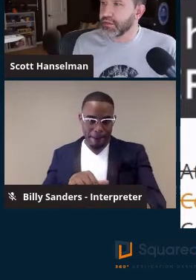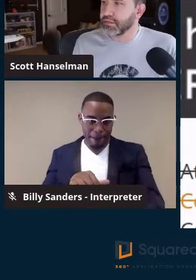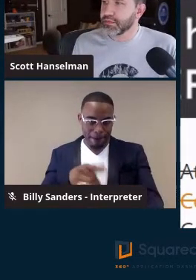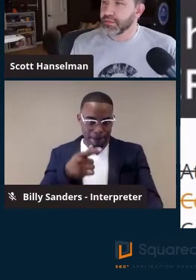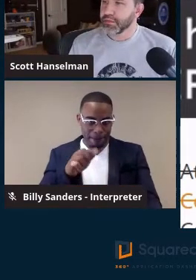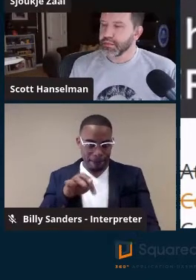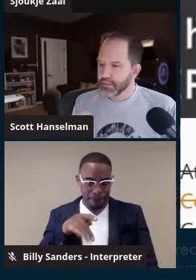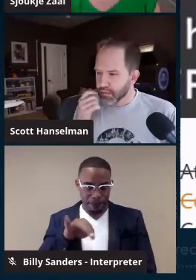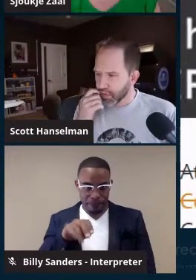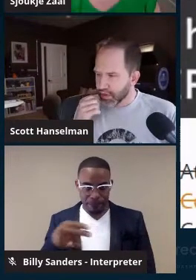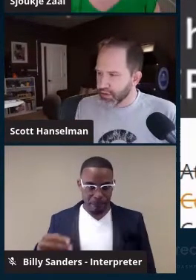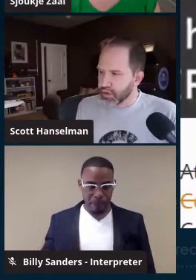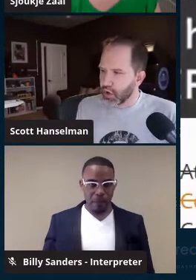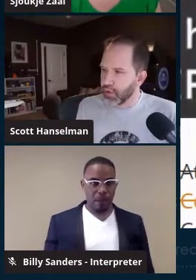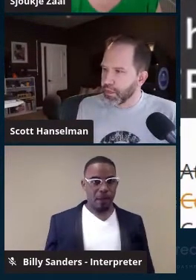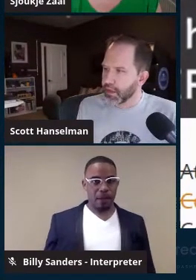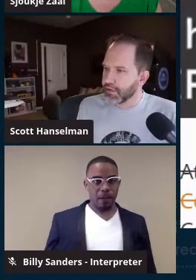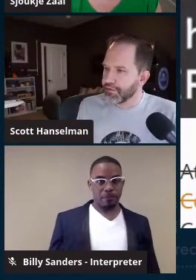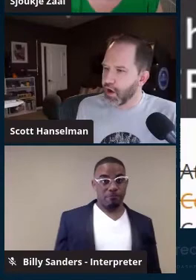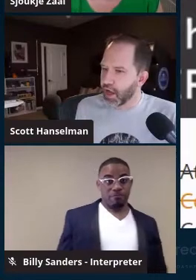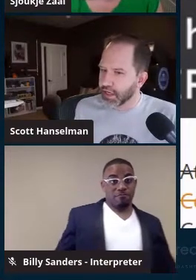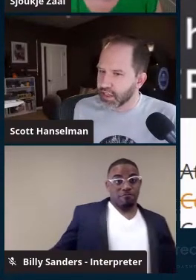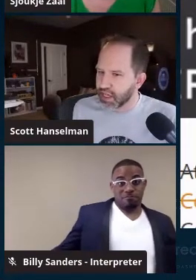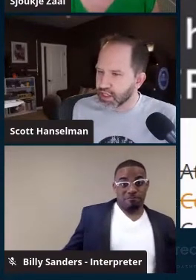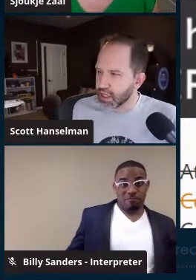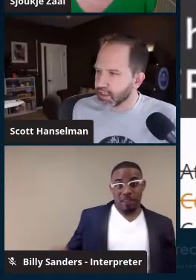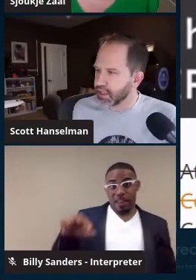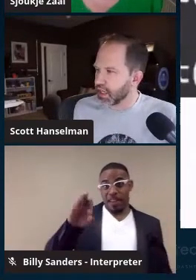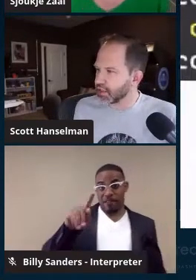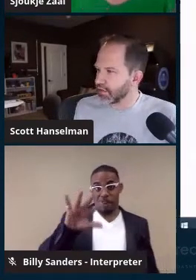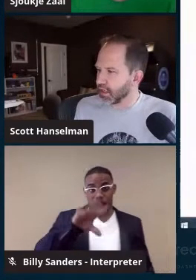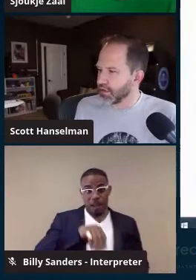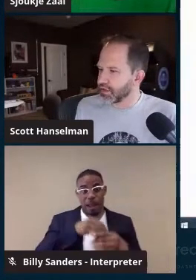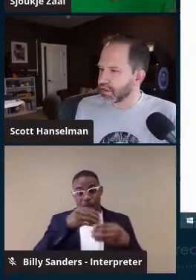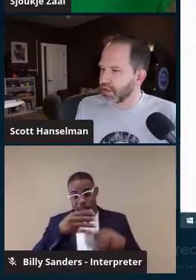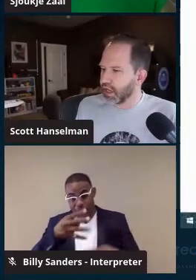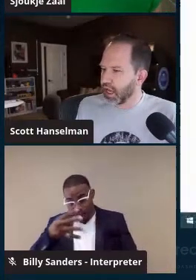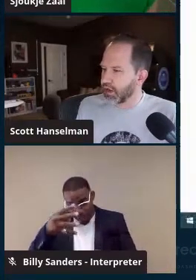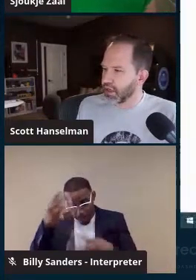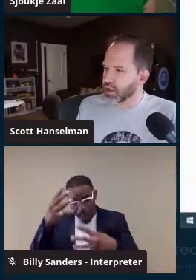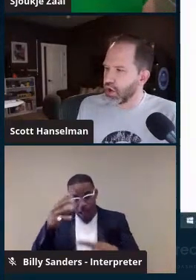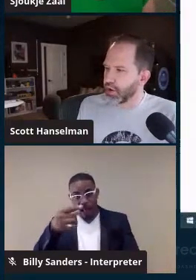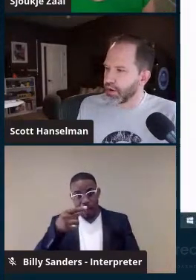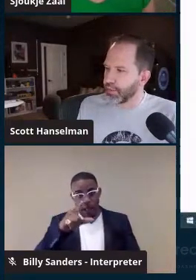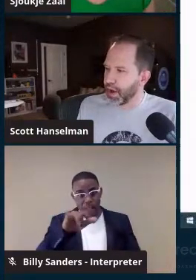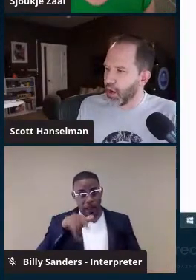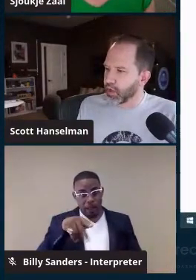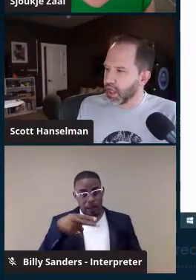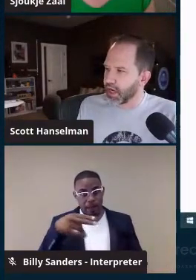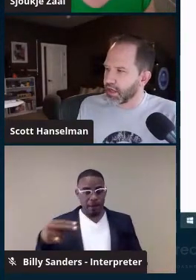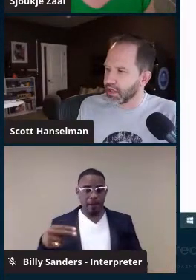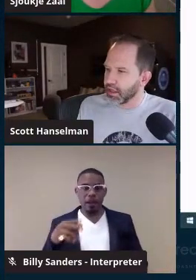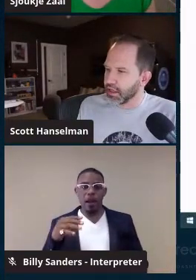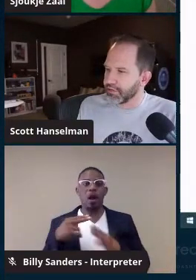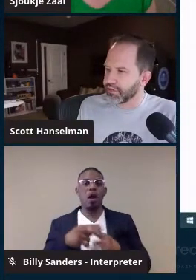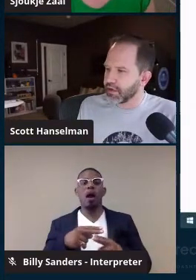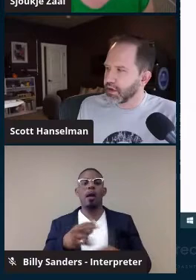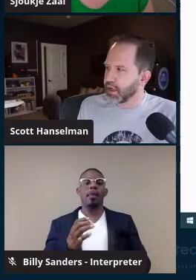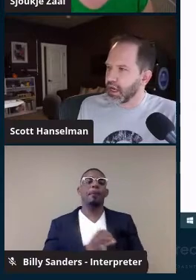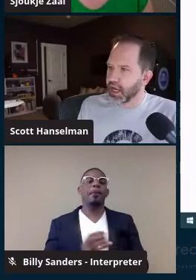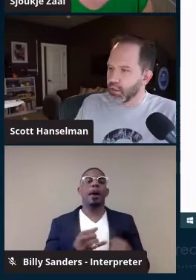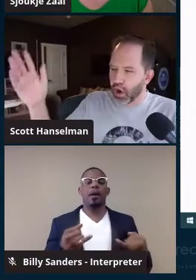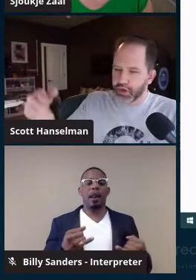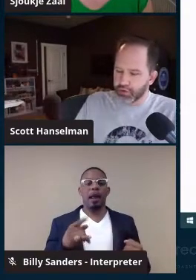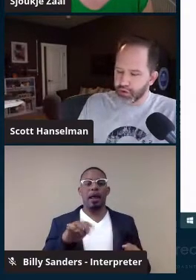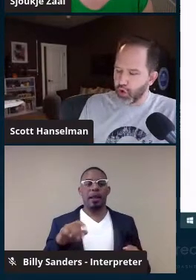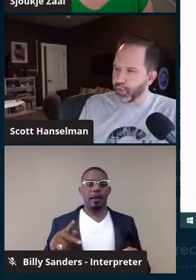glyph. So the font contains lots and lots of glyphs, and it's called the Powerline glyph.